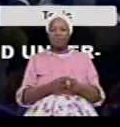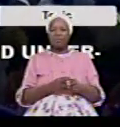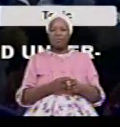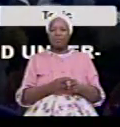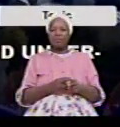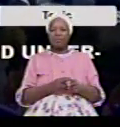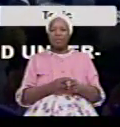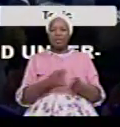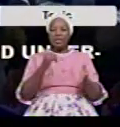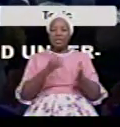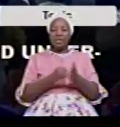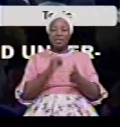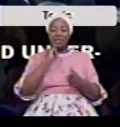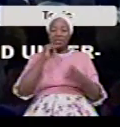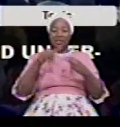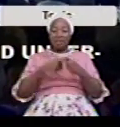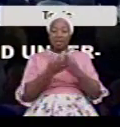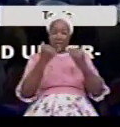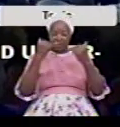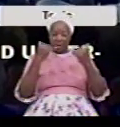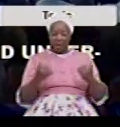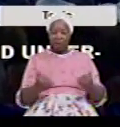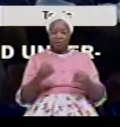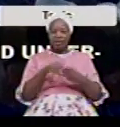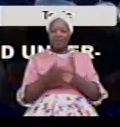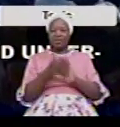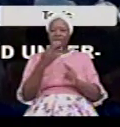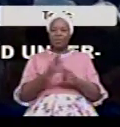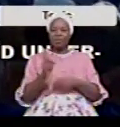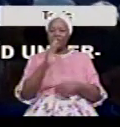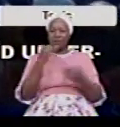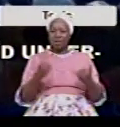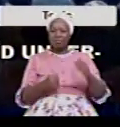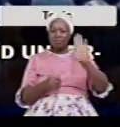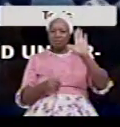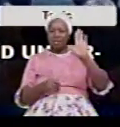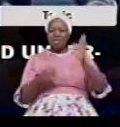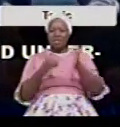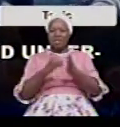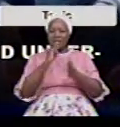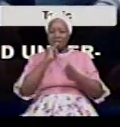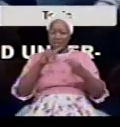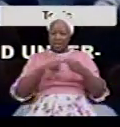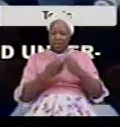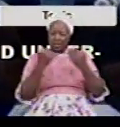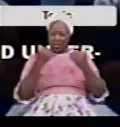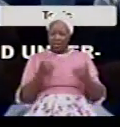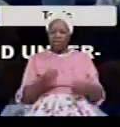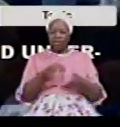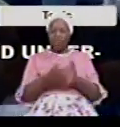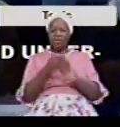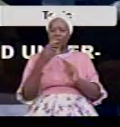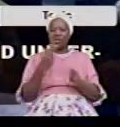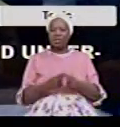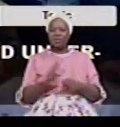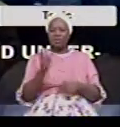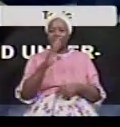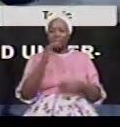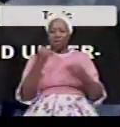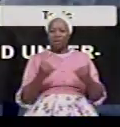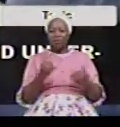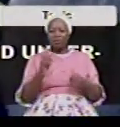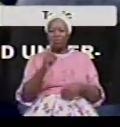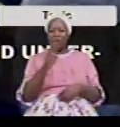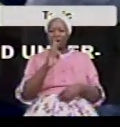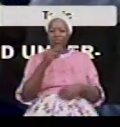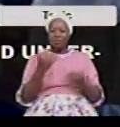It is starting now. Where are you? I said it is starting now. Where are you? Where are you? Where are you?